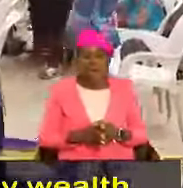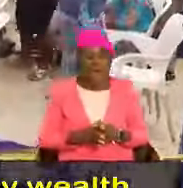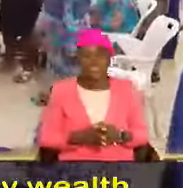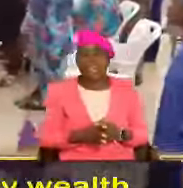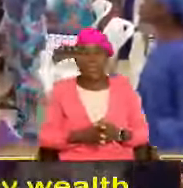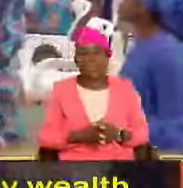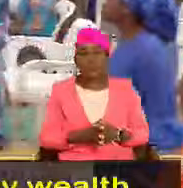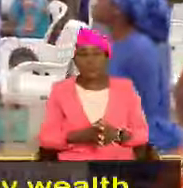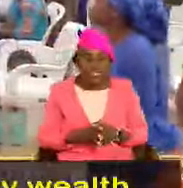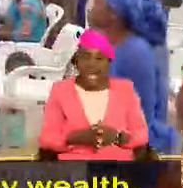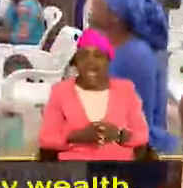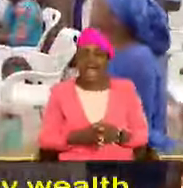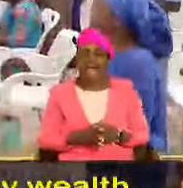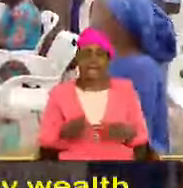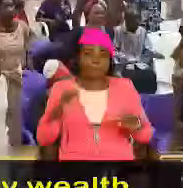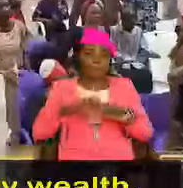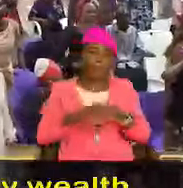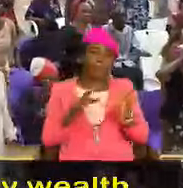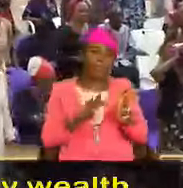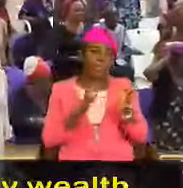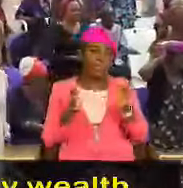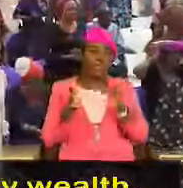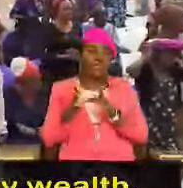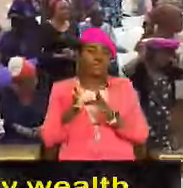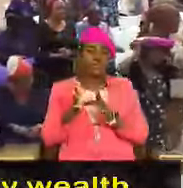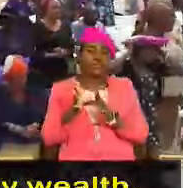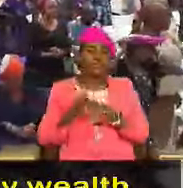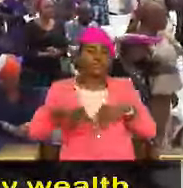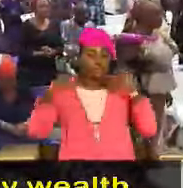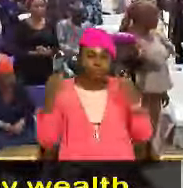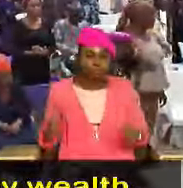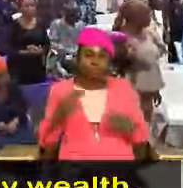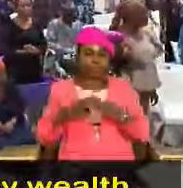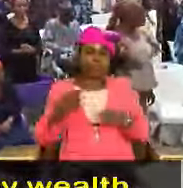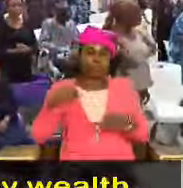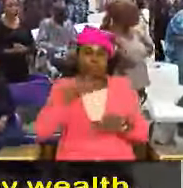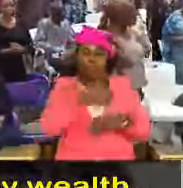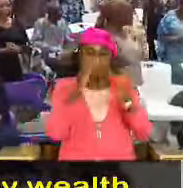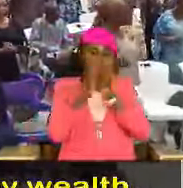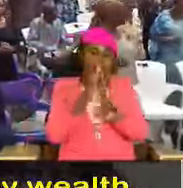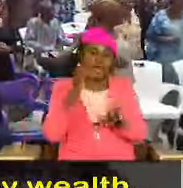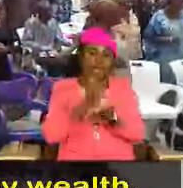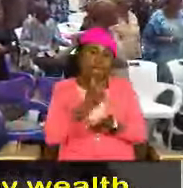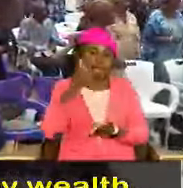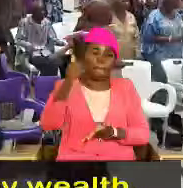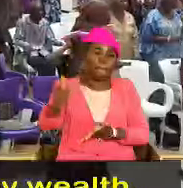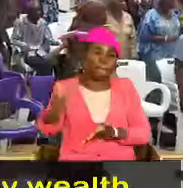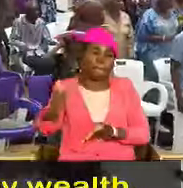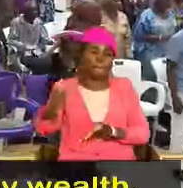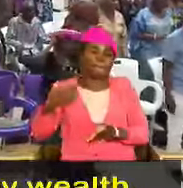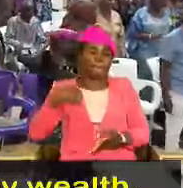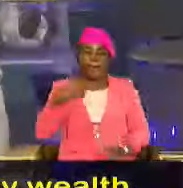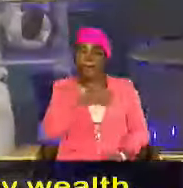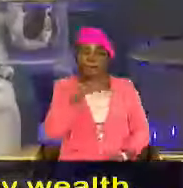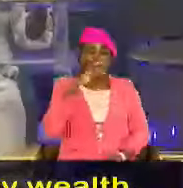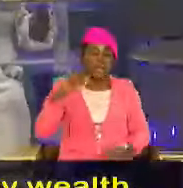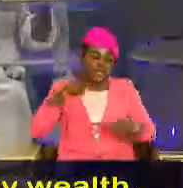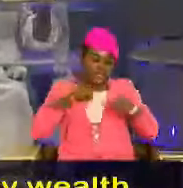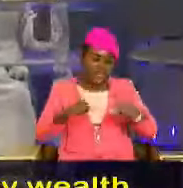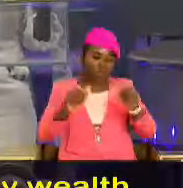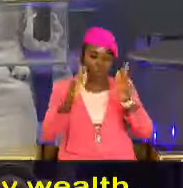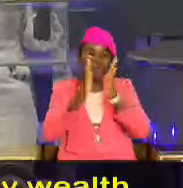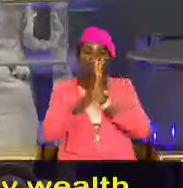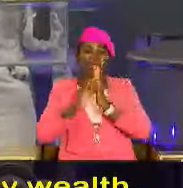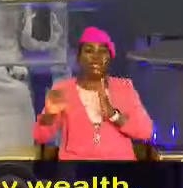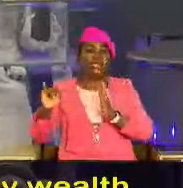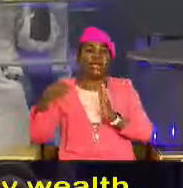in Jesus mighty name we pray we are still praying